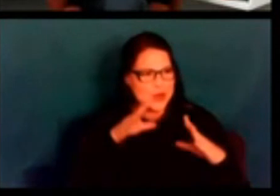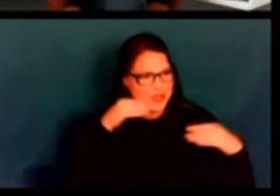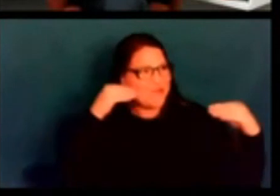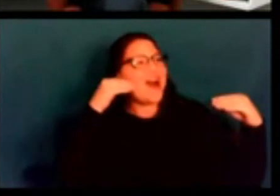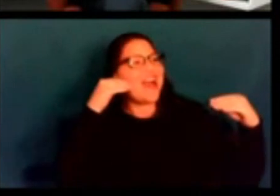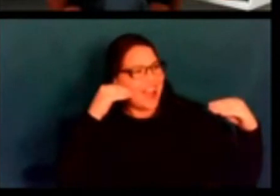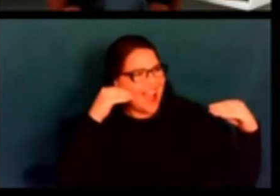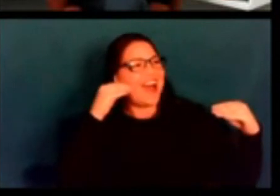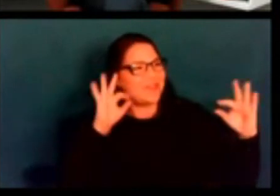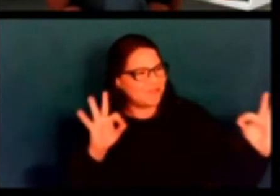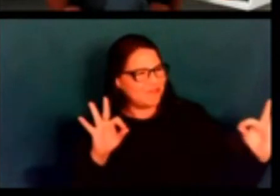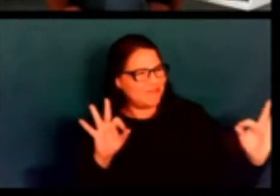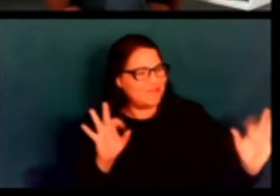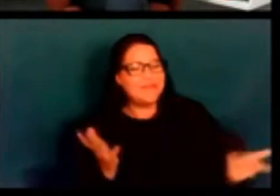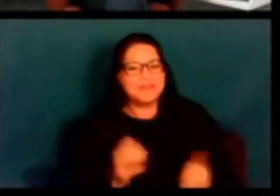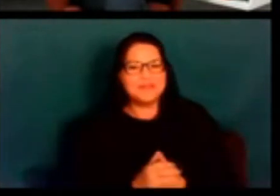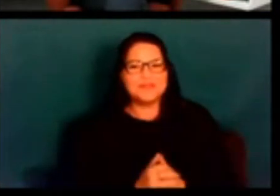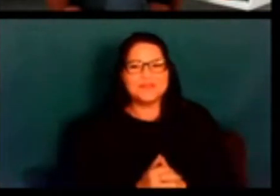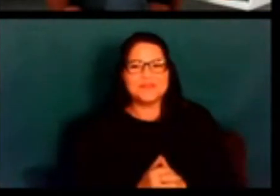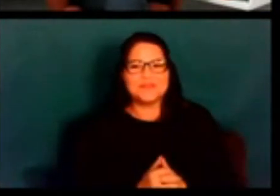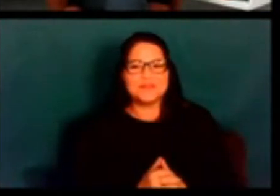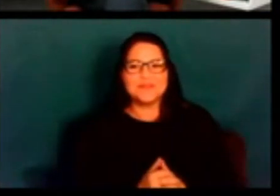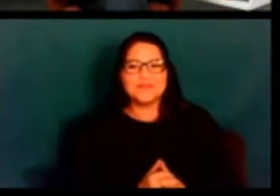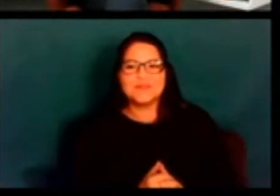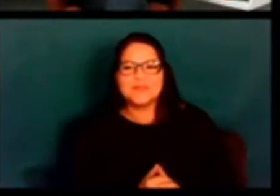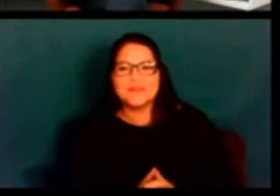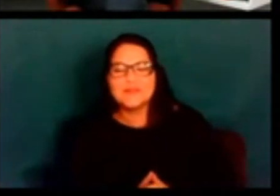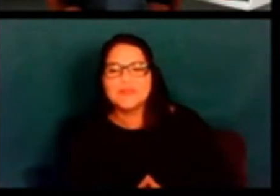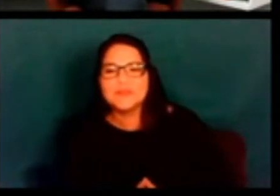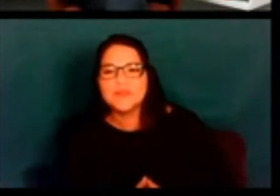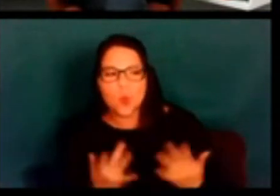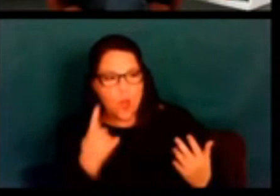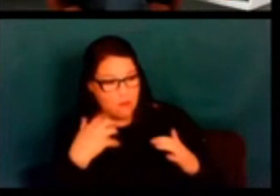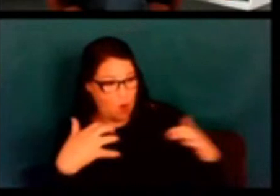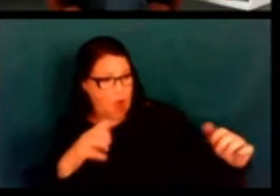Then I feel like I got something. And I think the response.